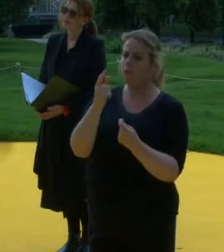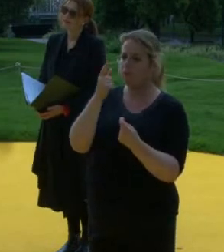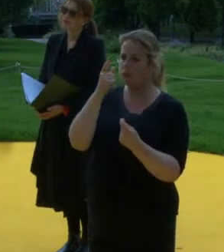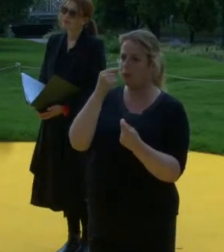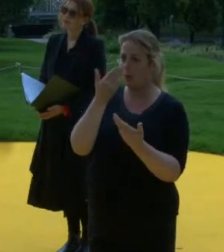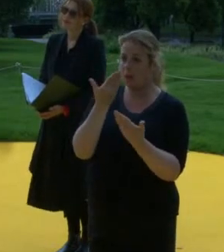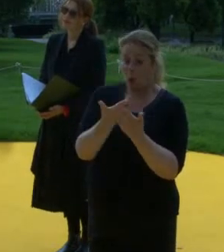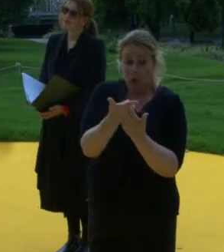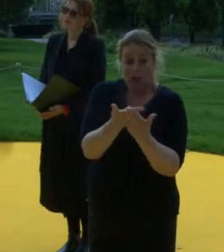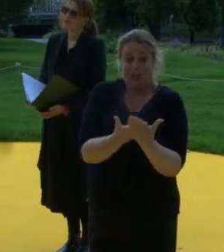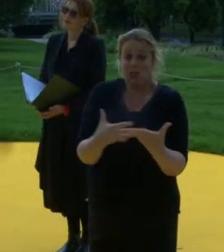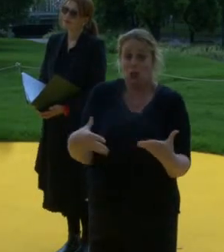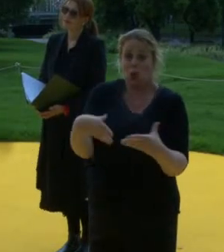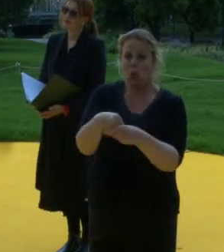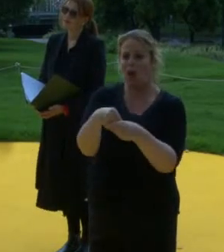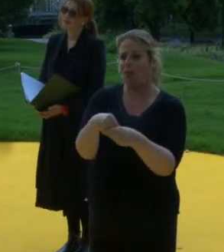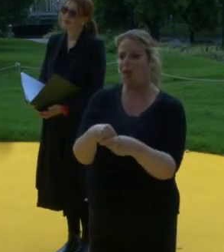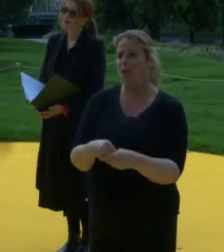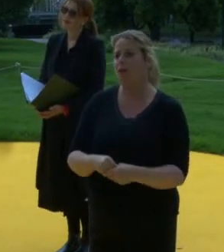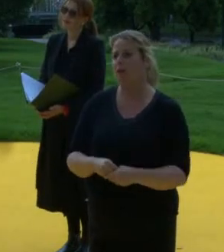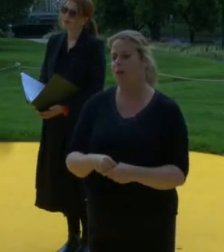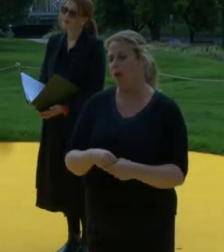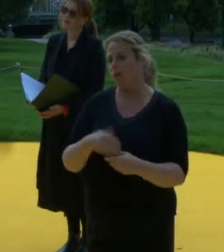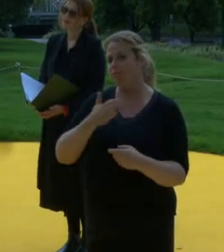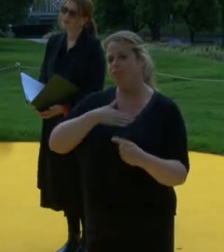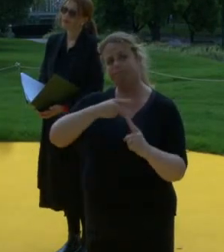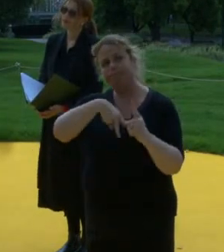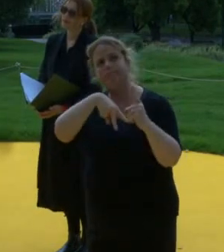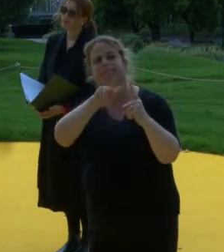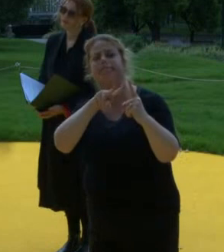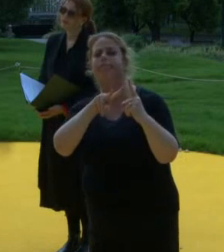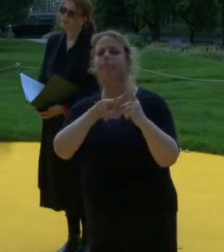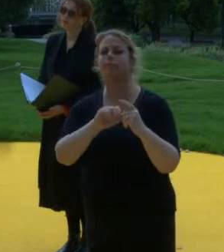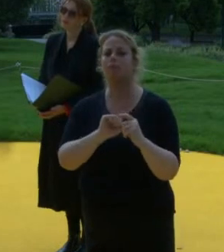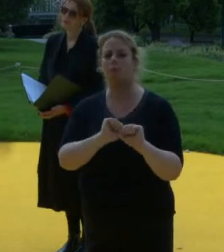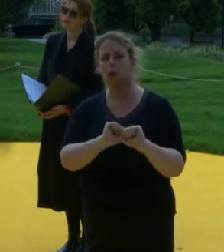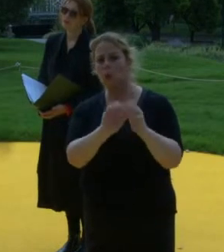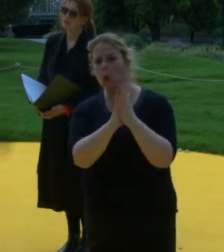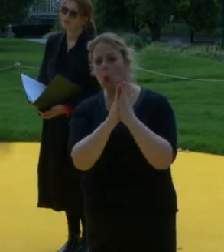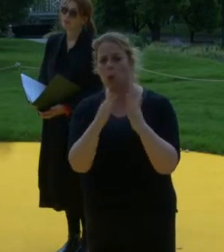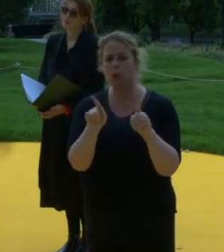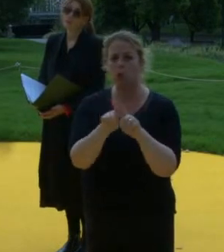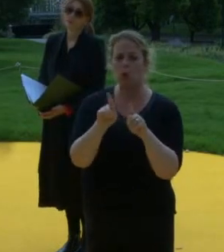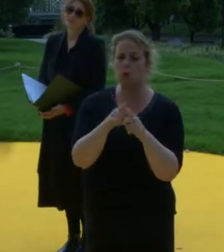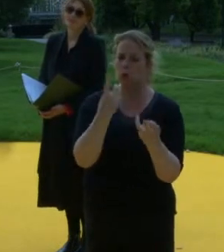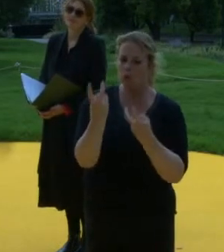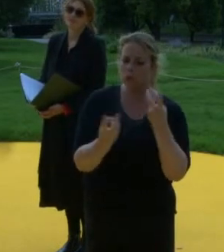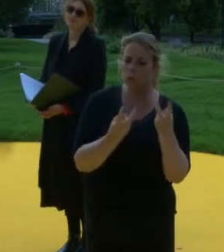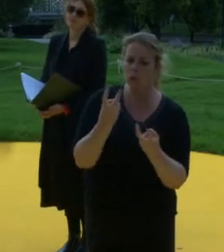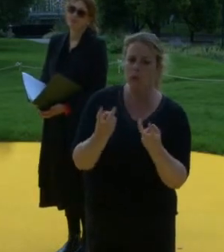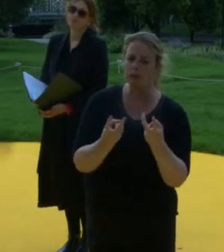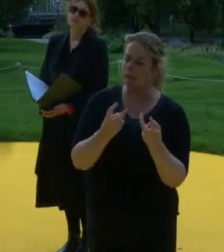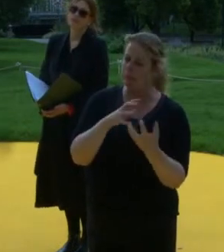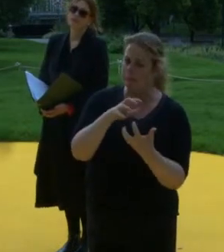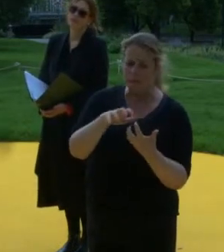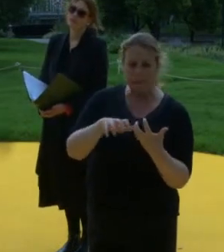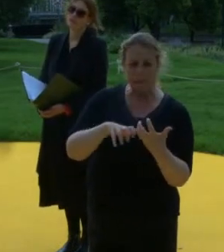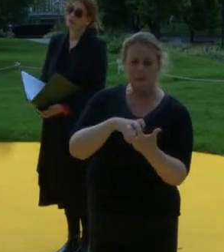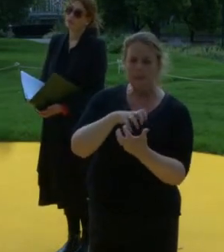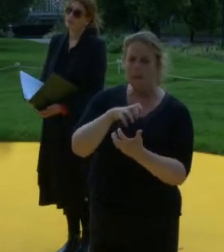a shortlist with two writers who I much admire and whose books are also exploring the